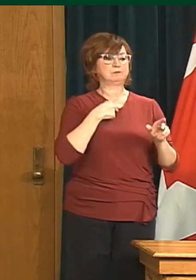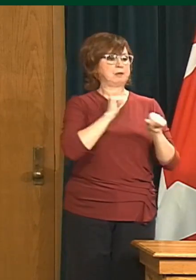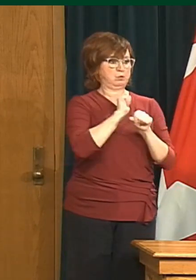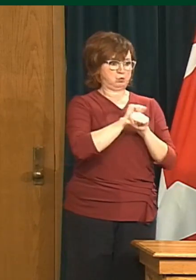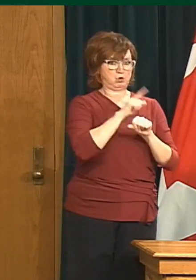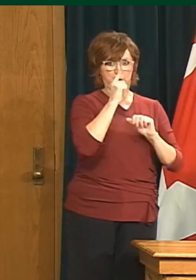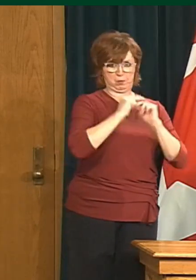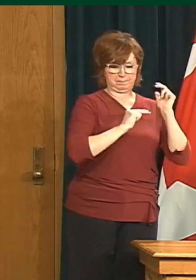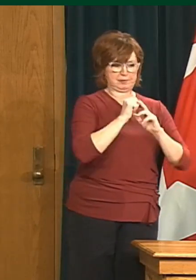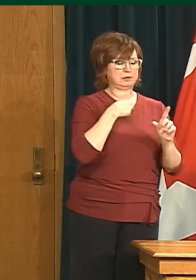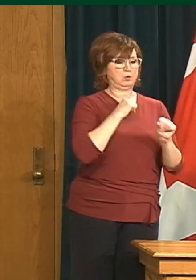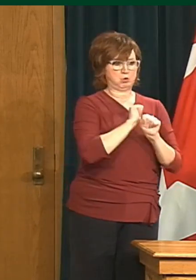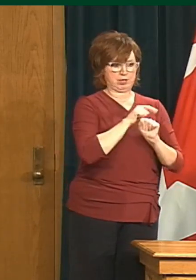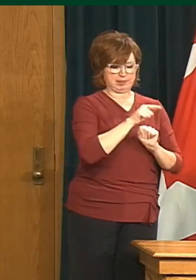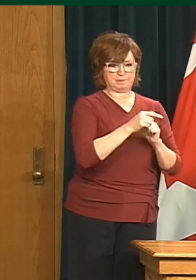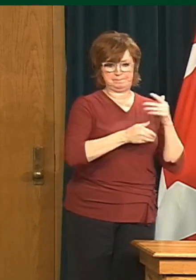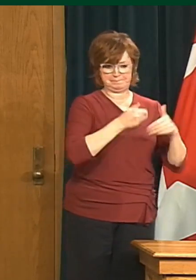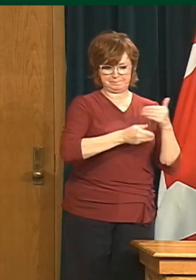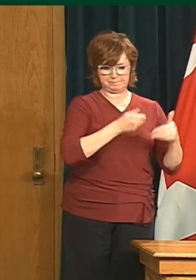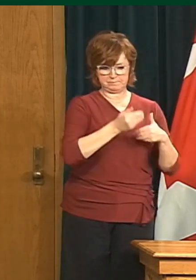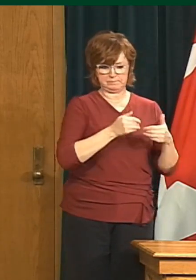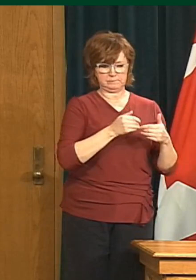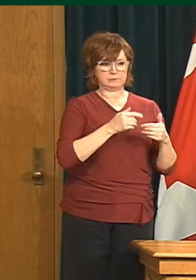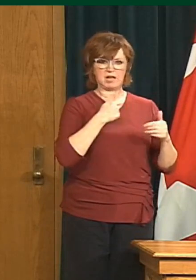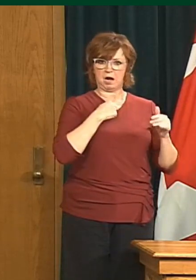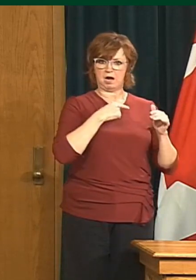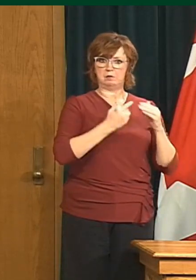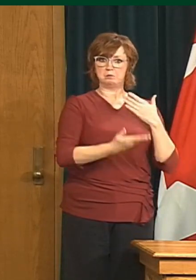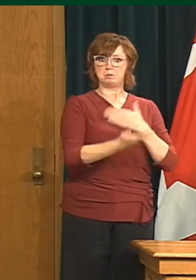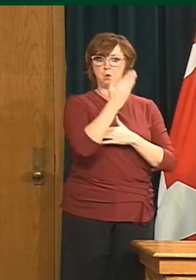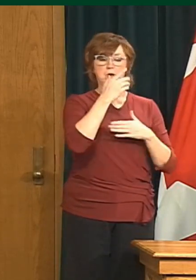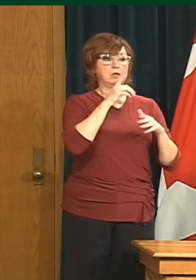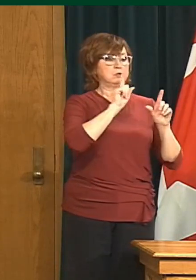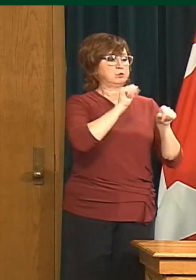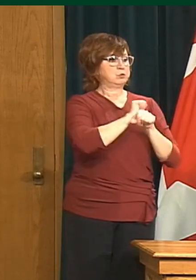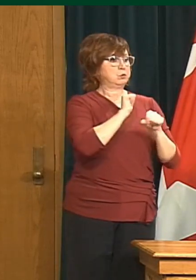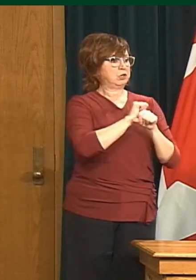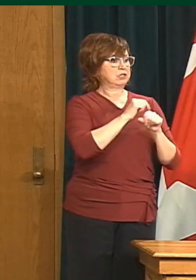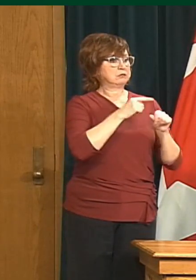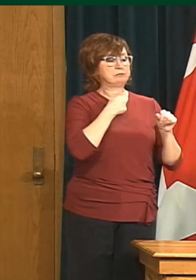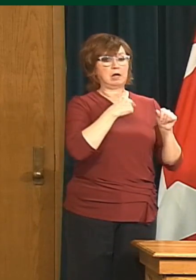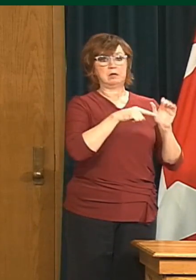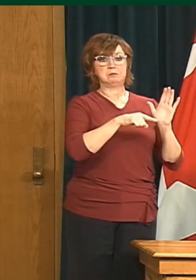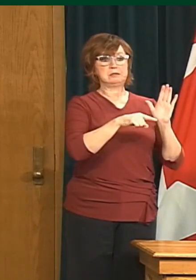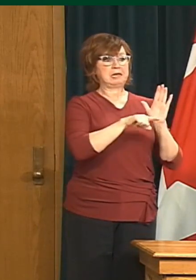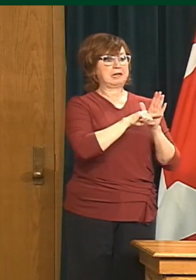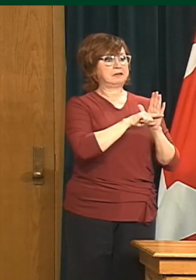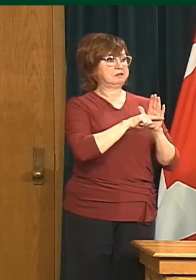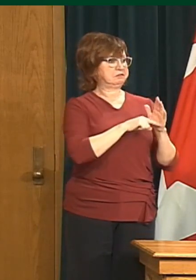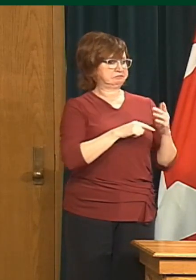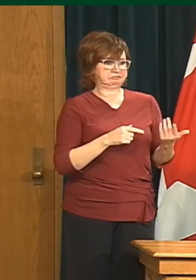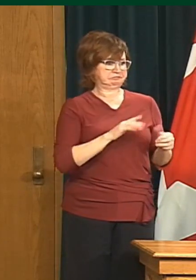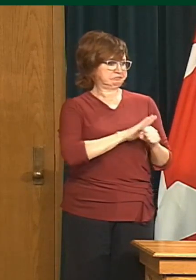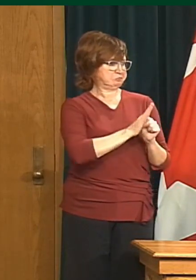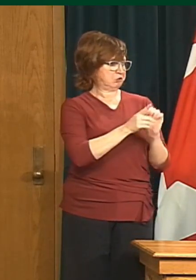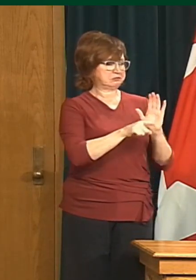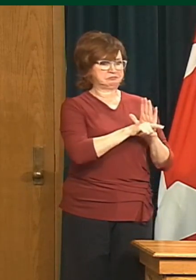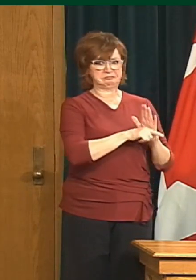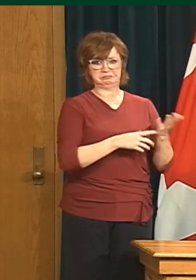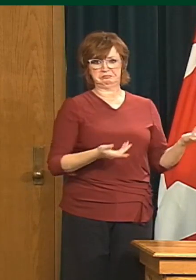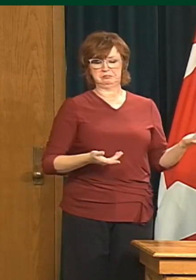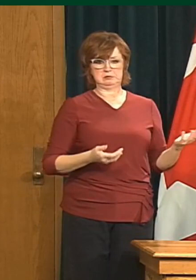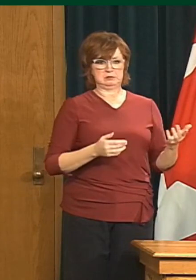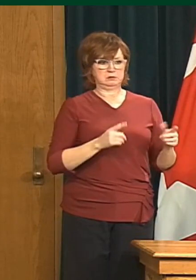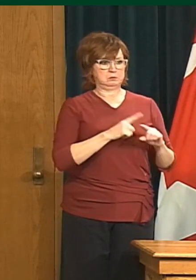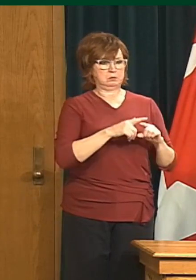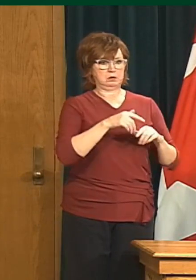facility, if I test negative in the morning, that doesn't mean I'm positive in the evening or positive the next day. And